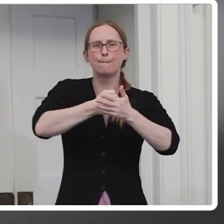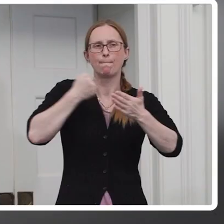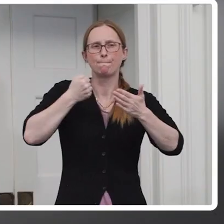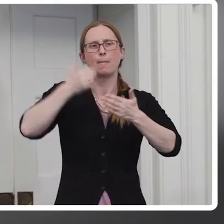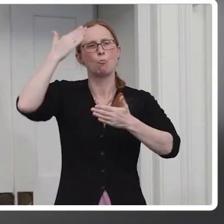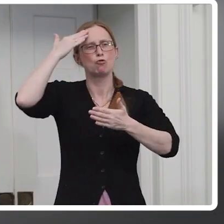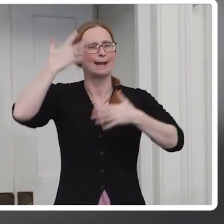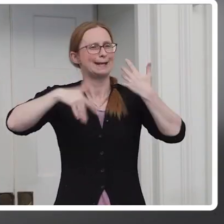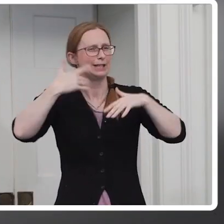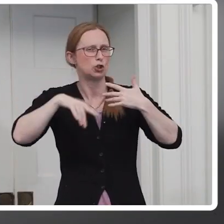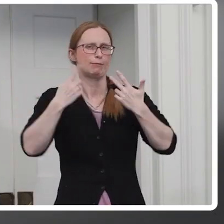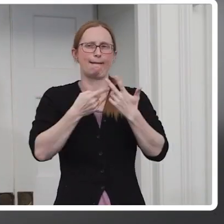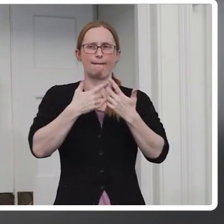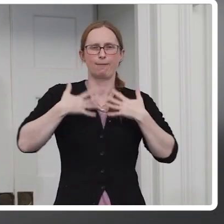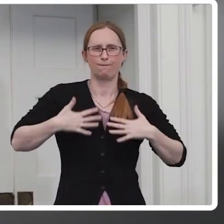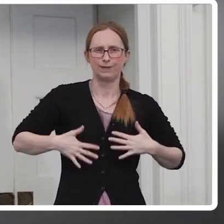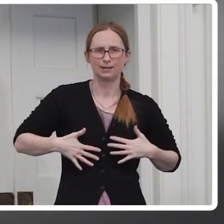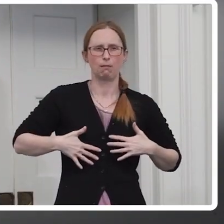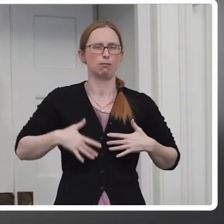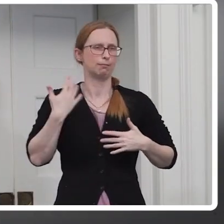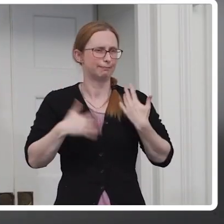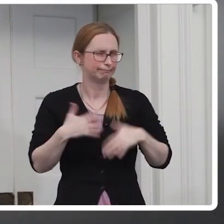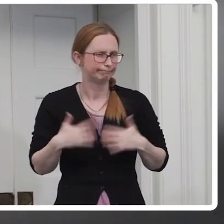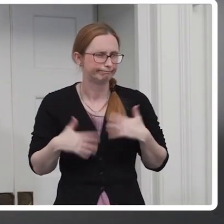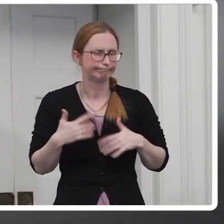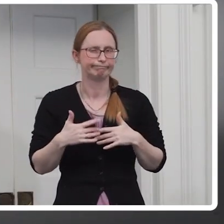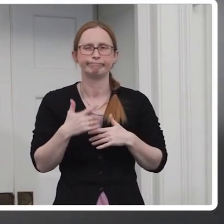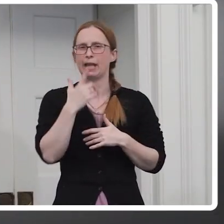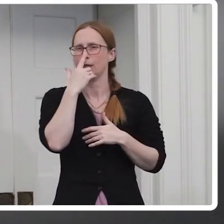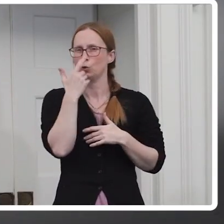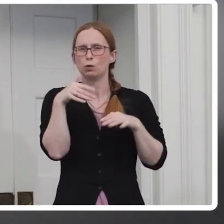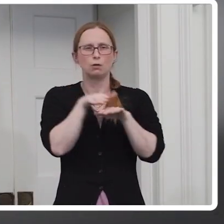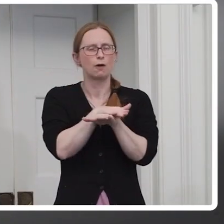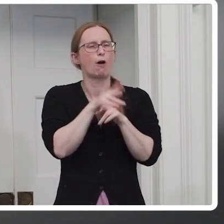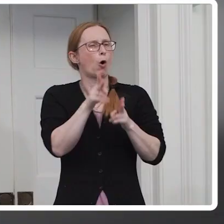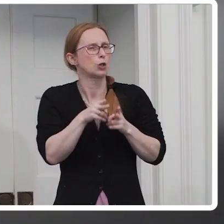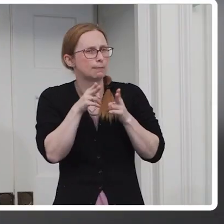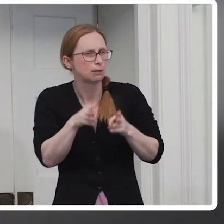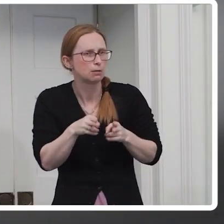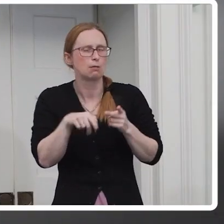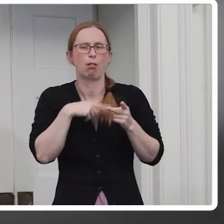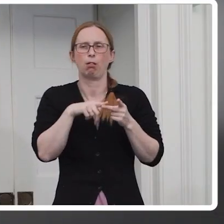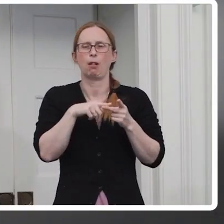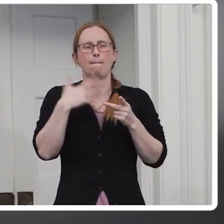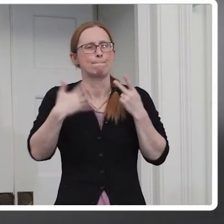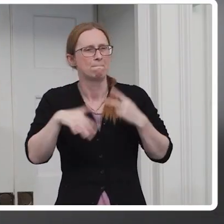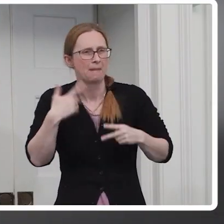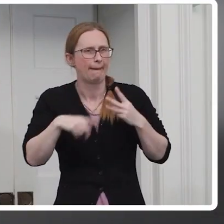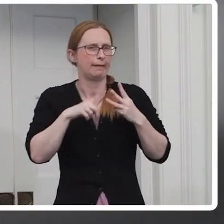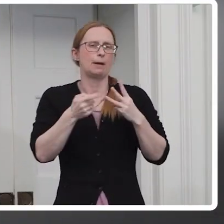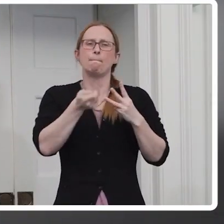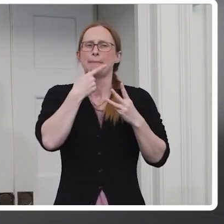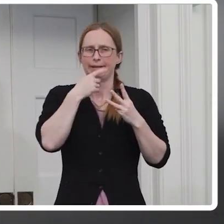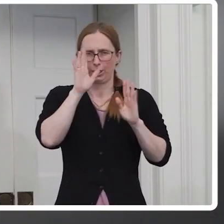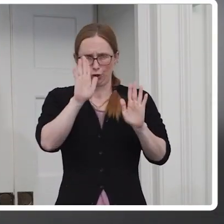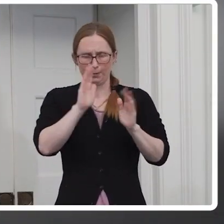brain injury and other related physical injuries. It may touch on themes such as hospitalisation, pain and